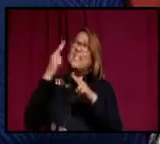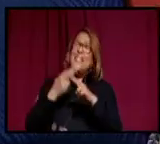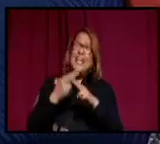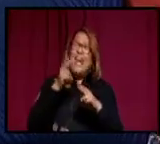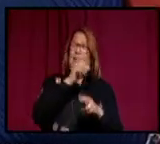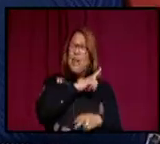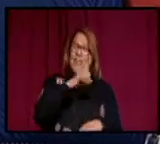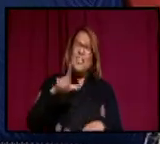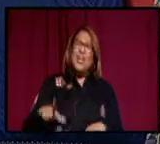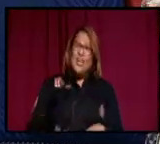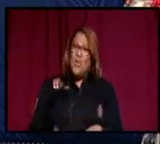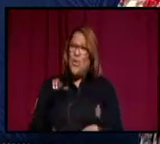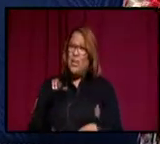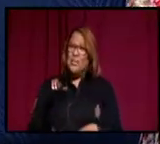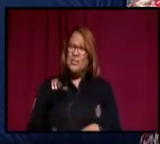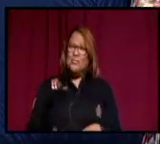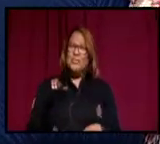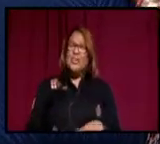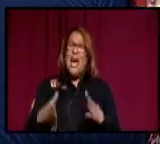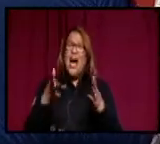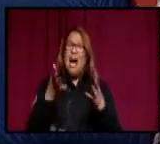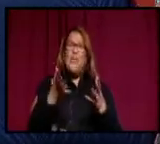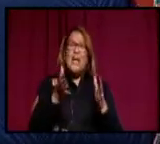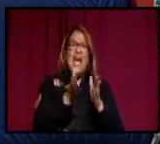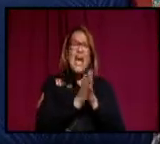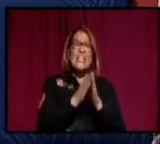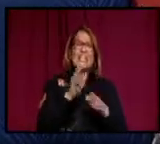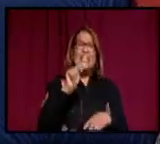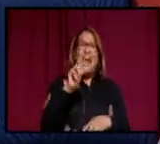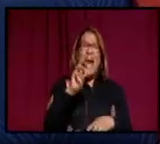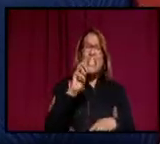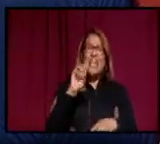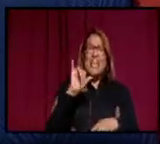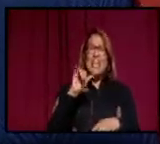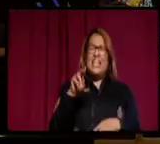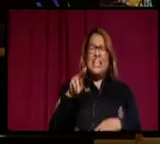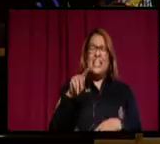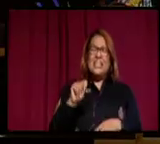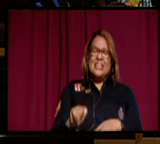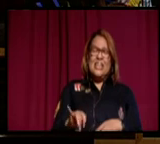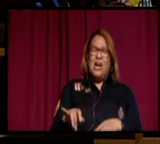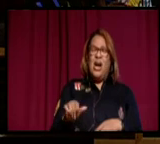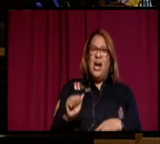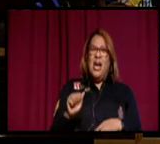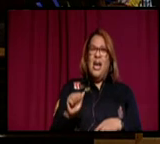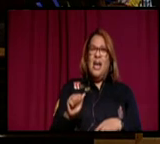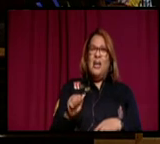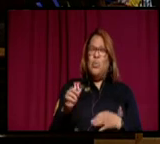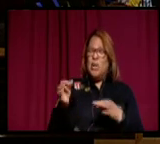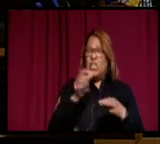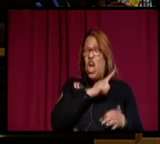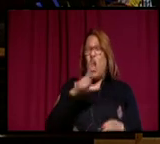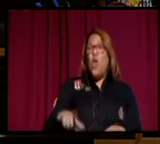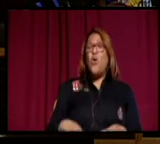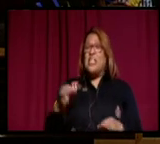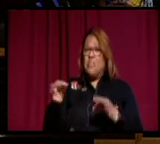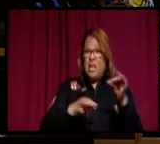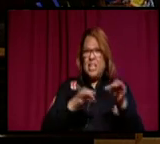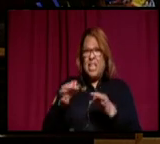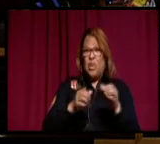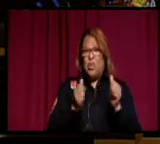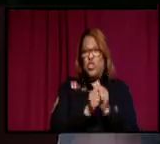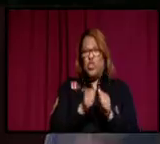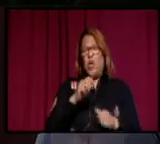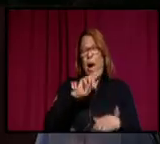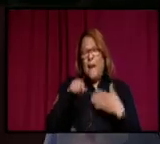to God. Amen. I want to ask Tanya. Tanya, just share with us what the Lord has been dealing with you about. Amen. Just in these next few